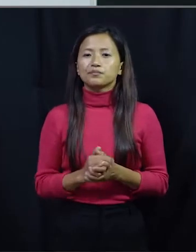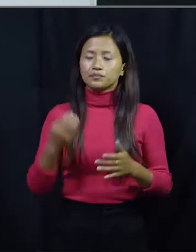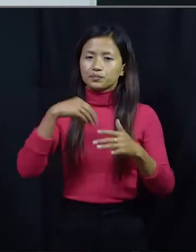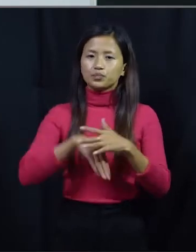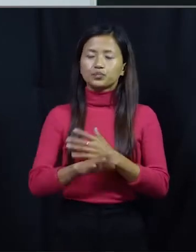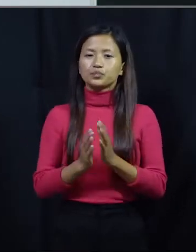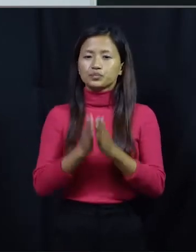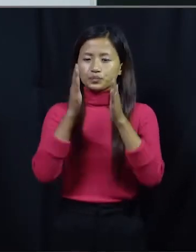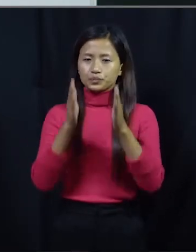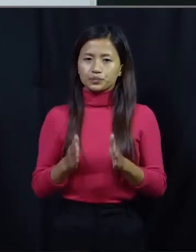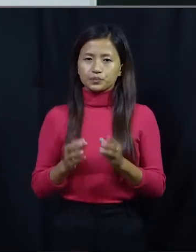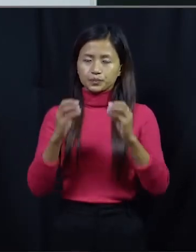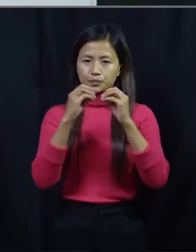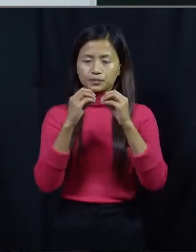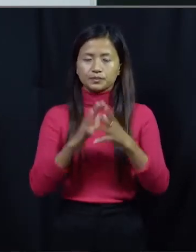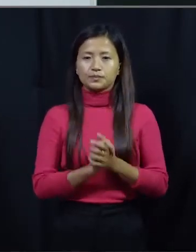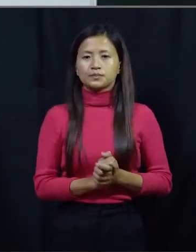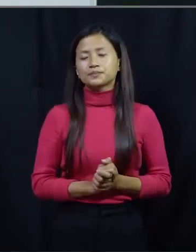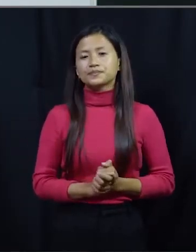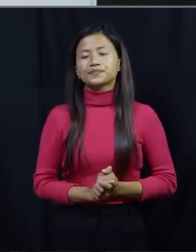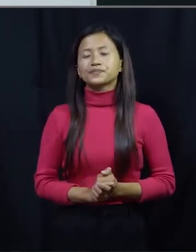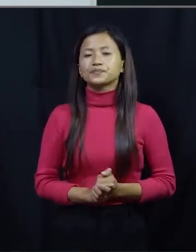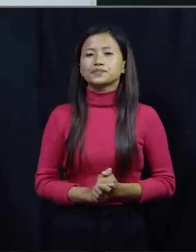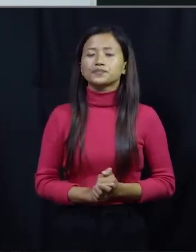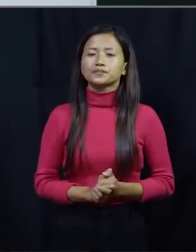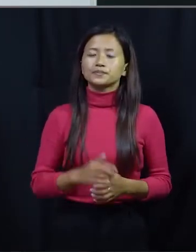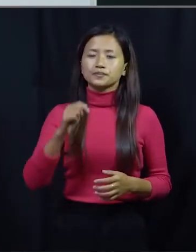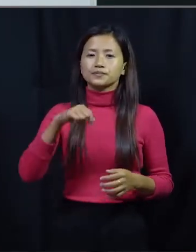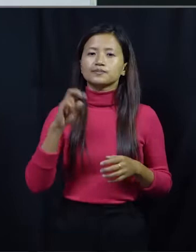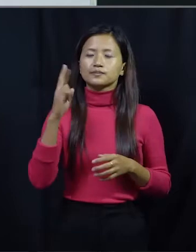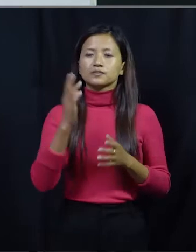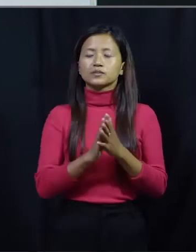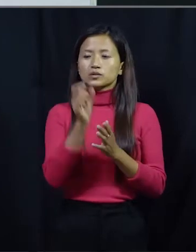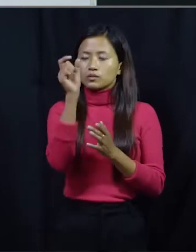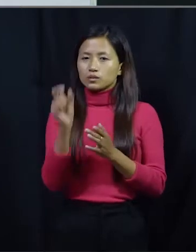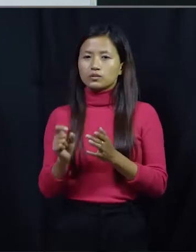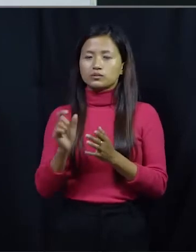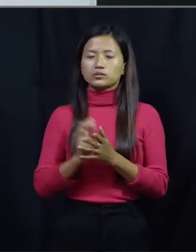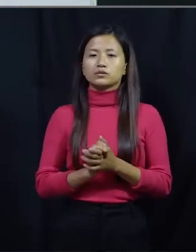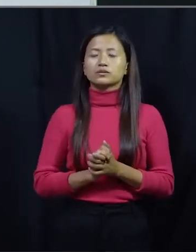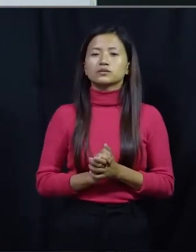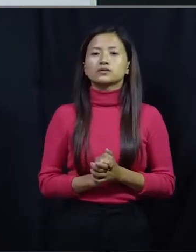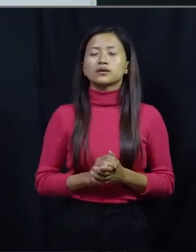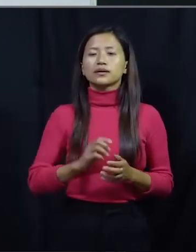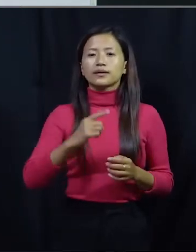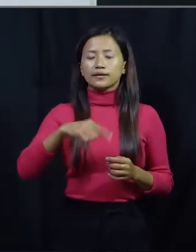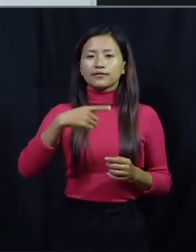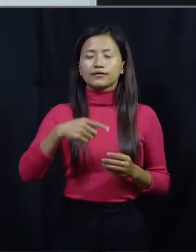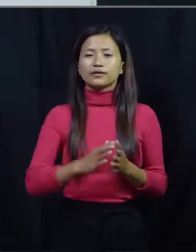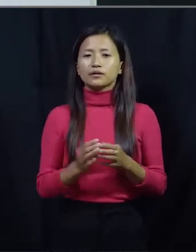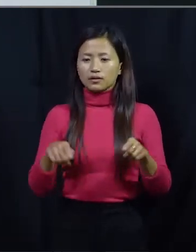in set B. Okay, these two words, every and